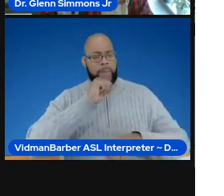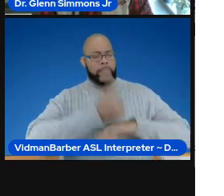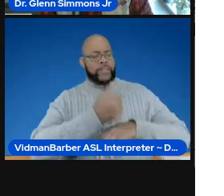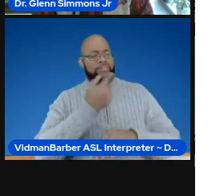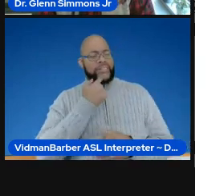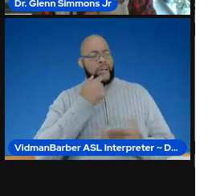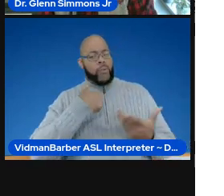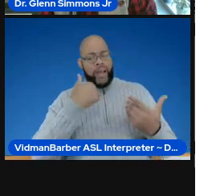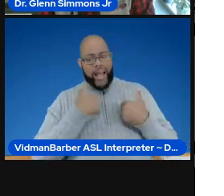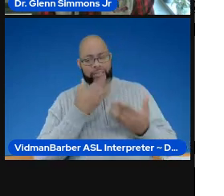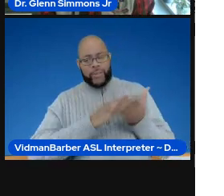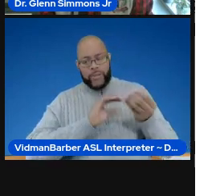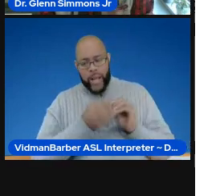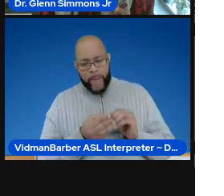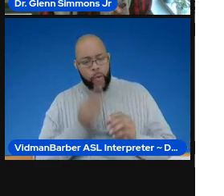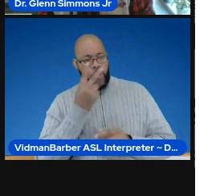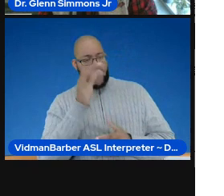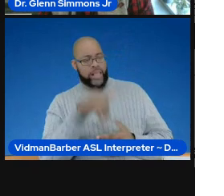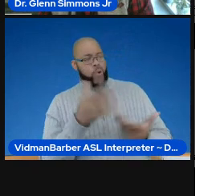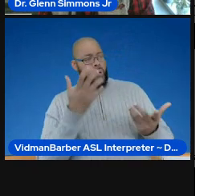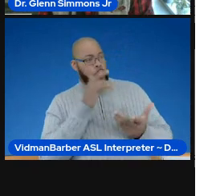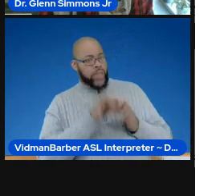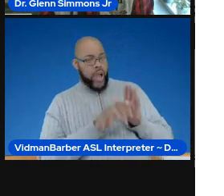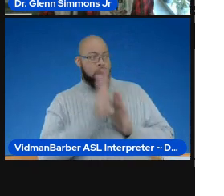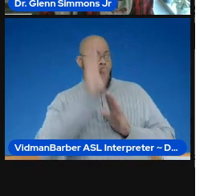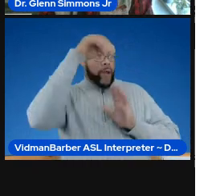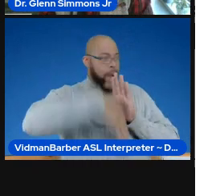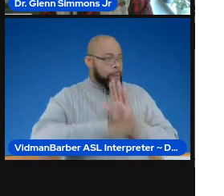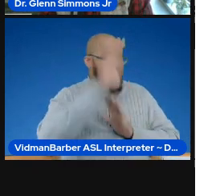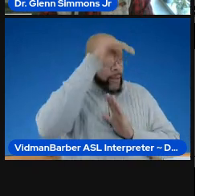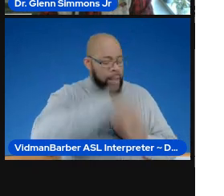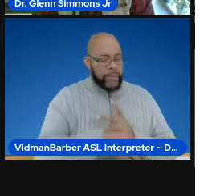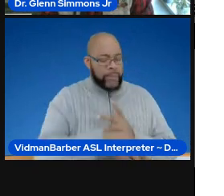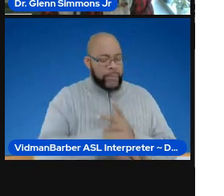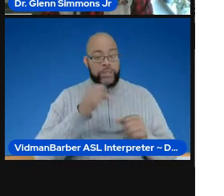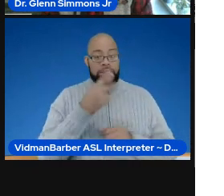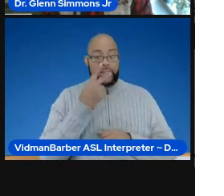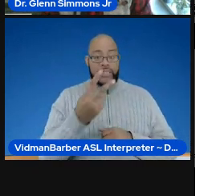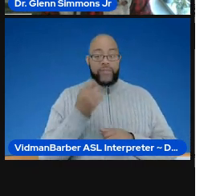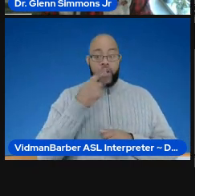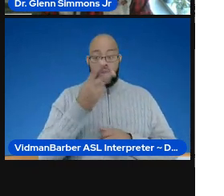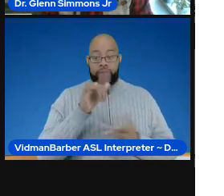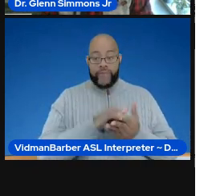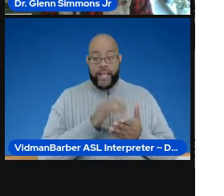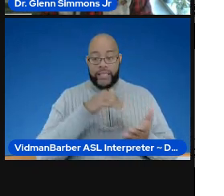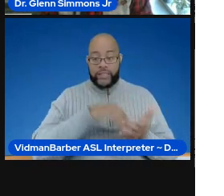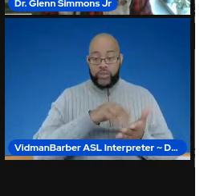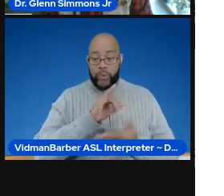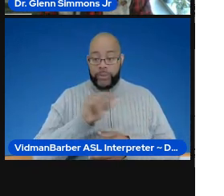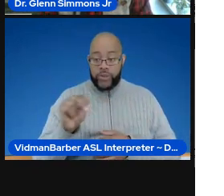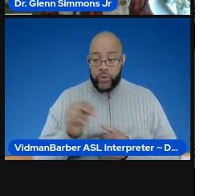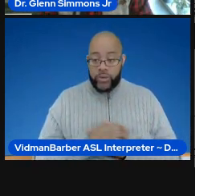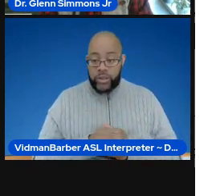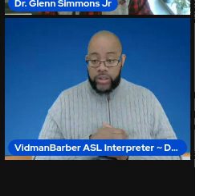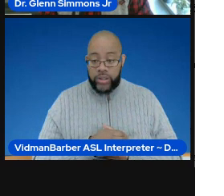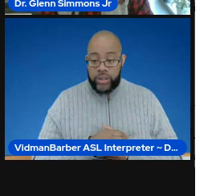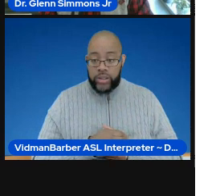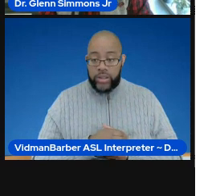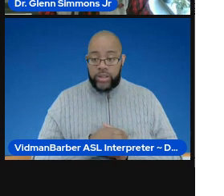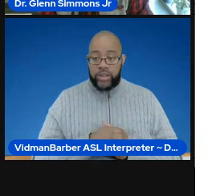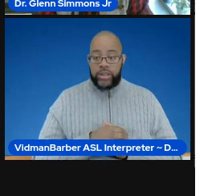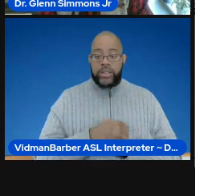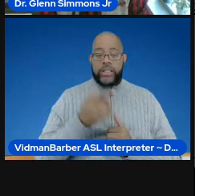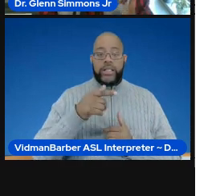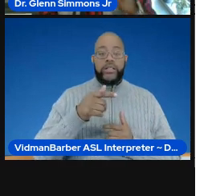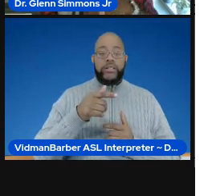hey, we got some numbers, look at this. Ooh, it goes up, it goes down. But as you can see, if we look at central Minnesota comparing to metropolitan